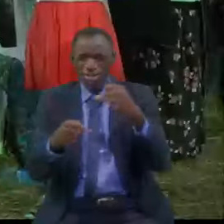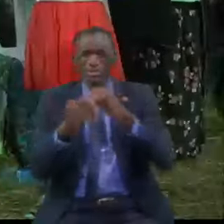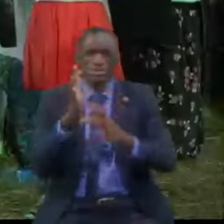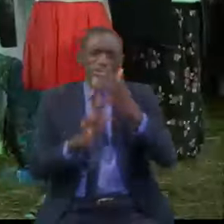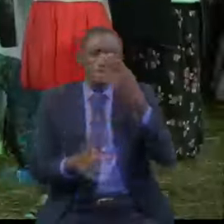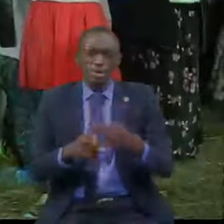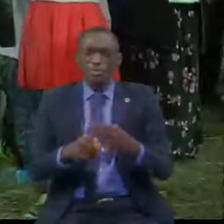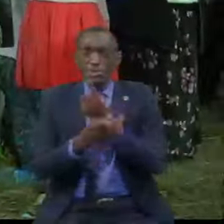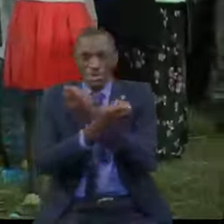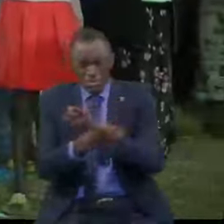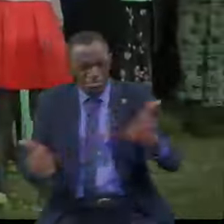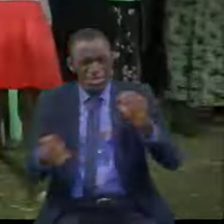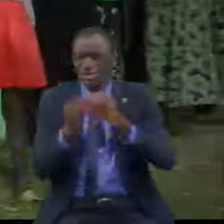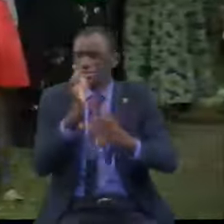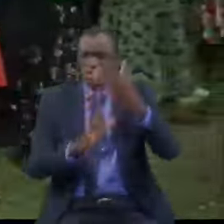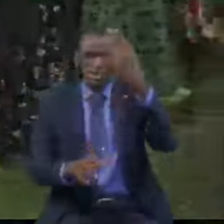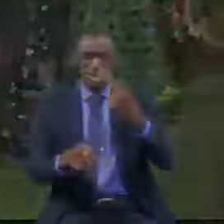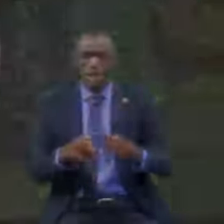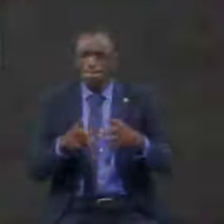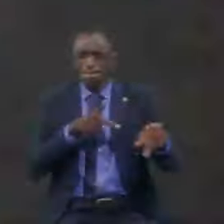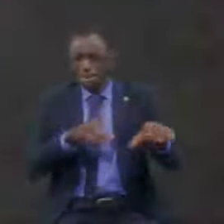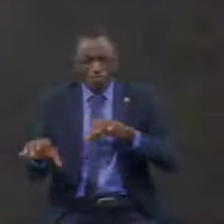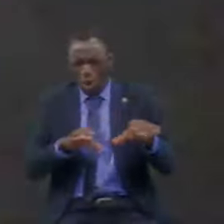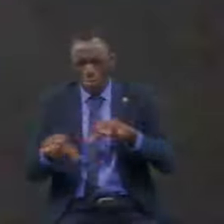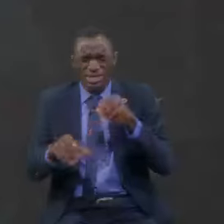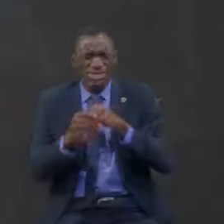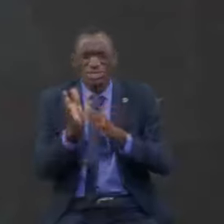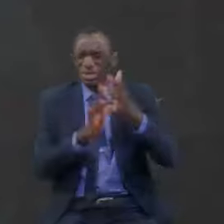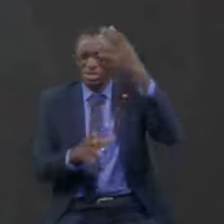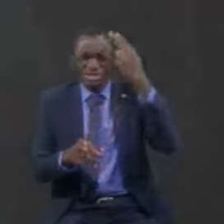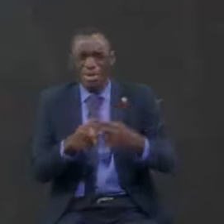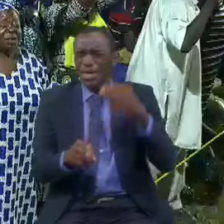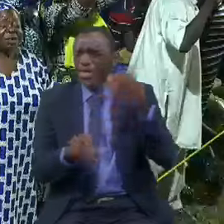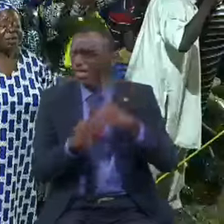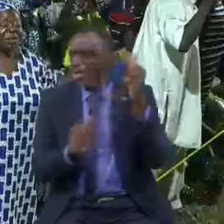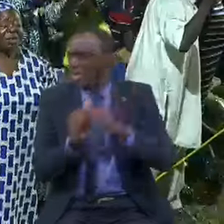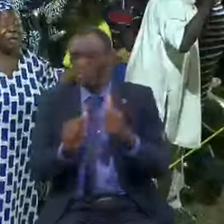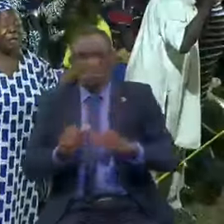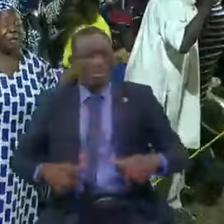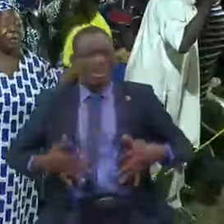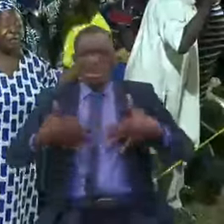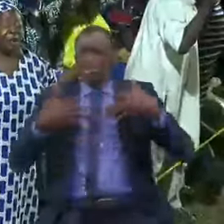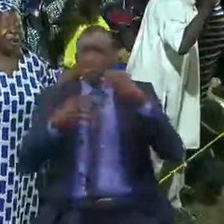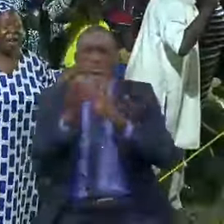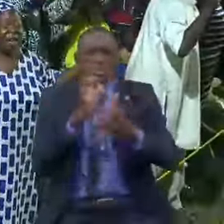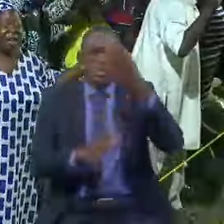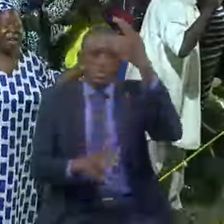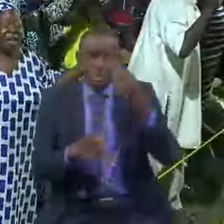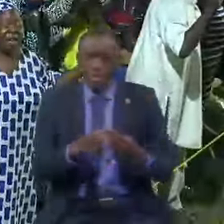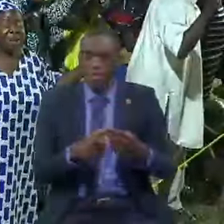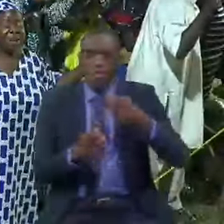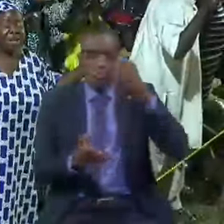deliverance, performance in every life in Jesus' name. That's